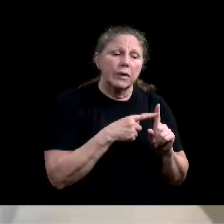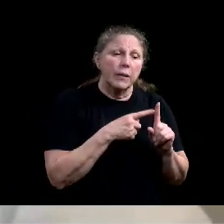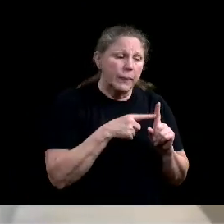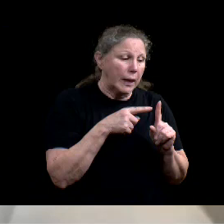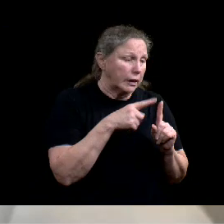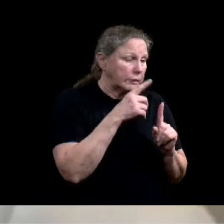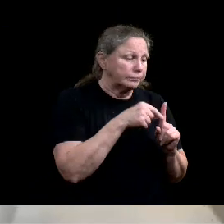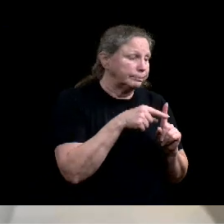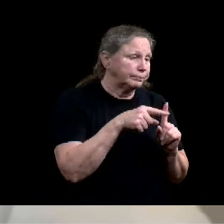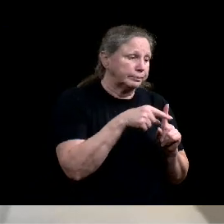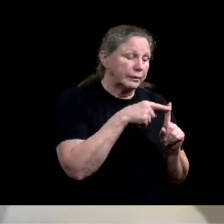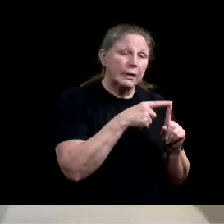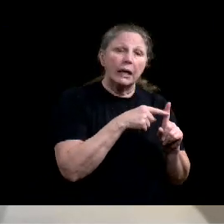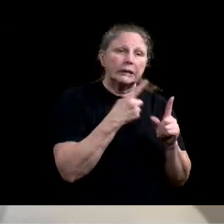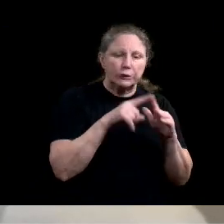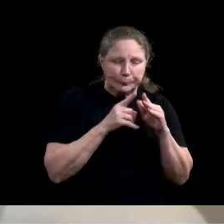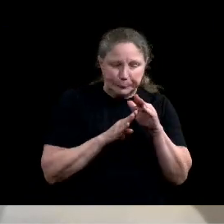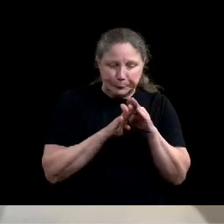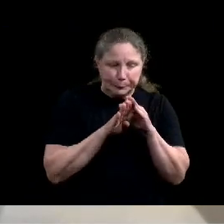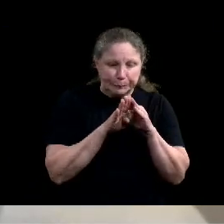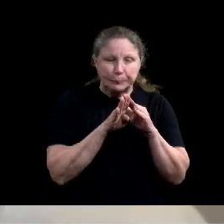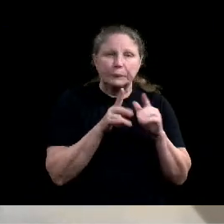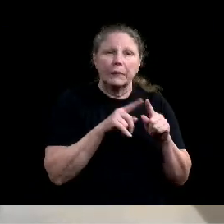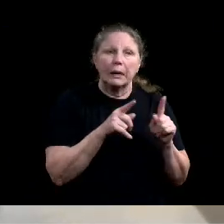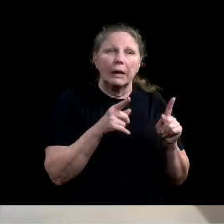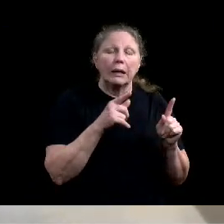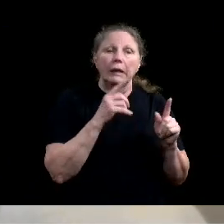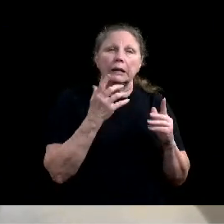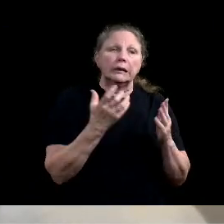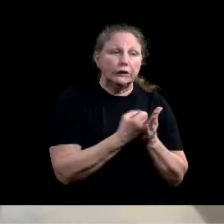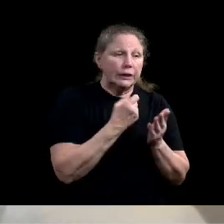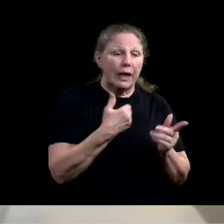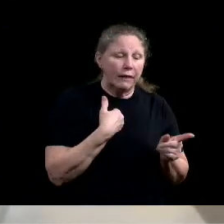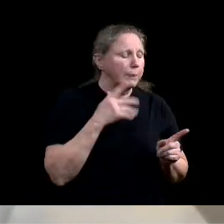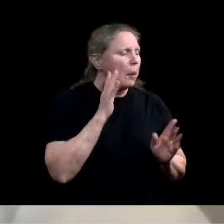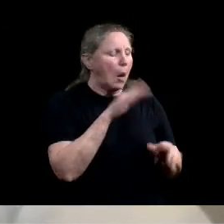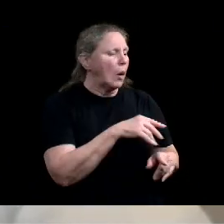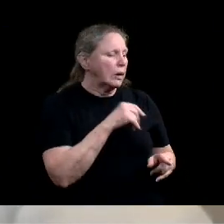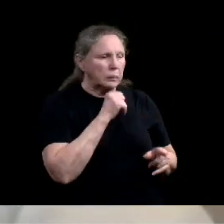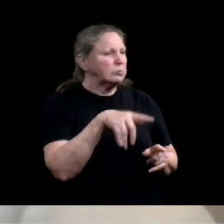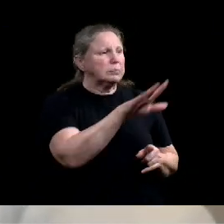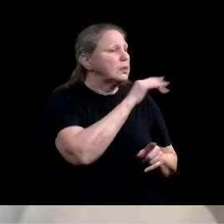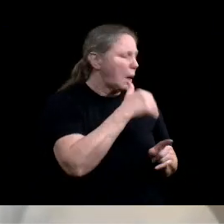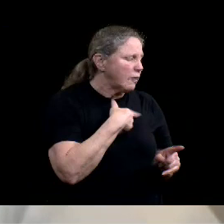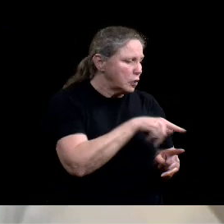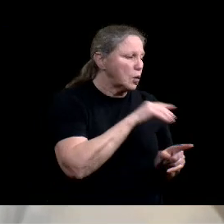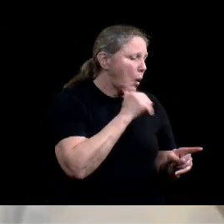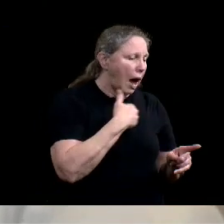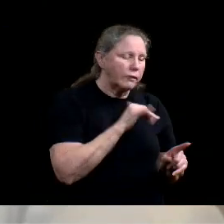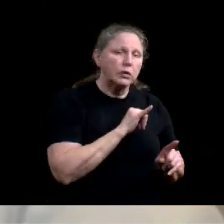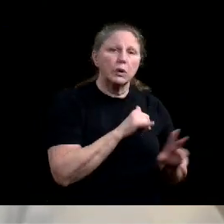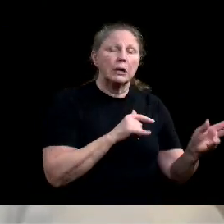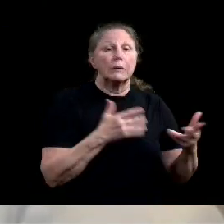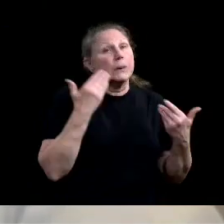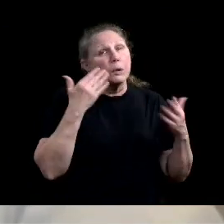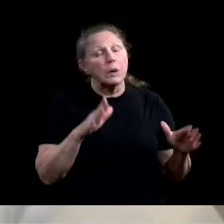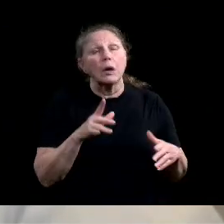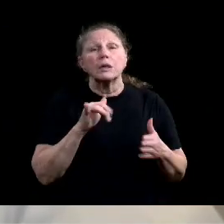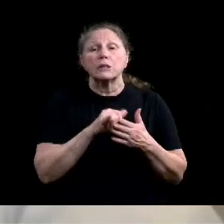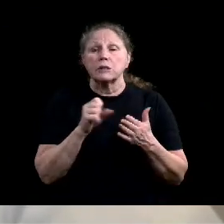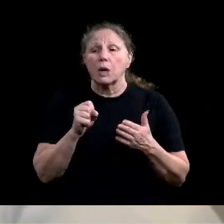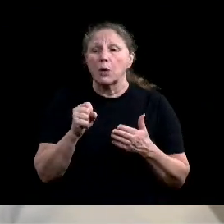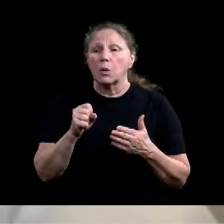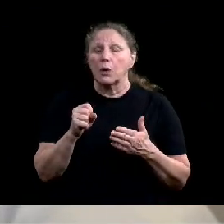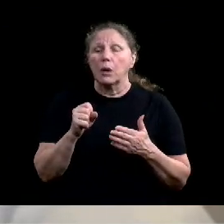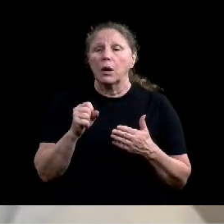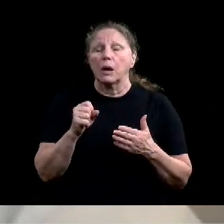first place. So the fact that we are right now in a low prevalence period of time, a negative test is likely to